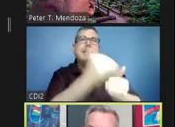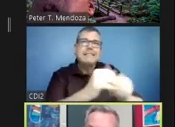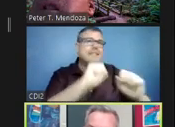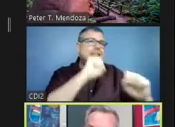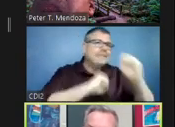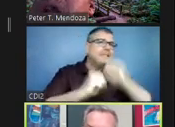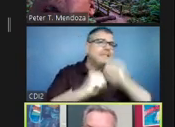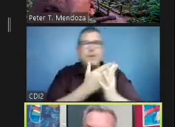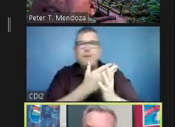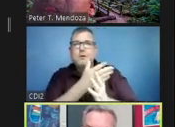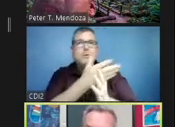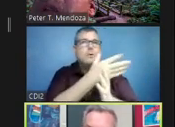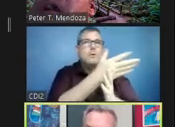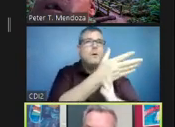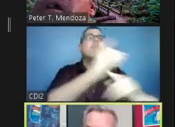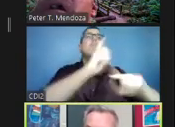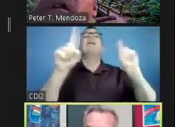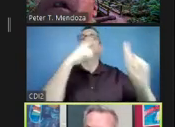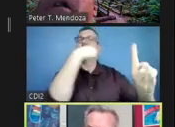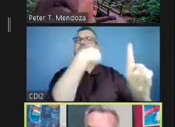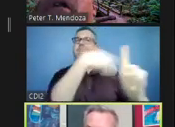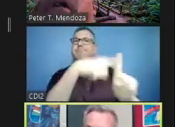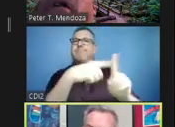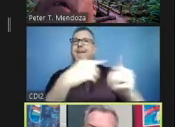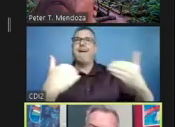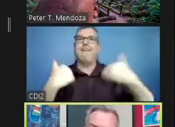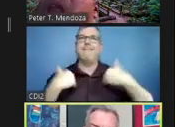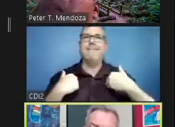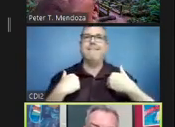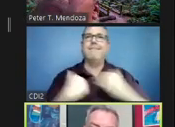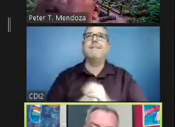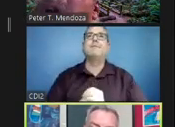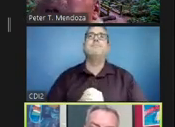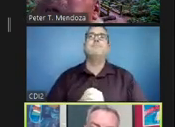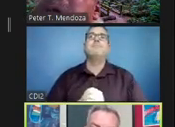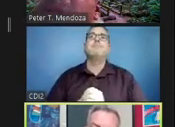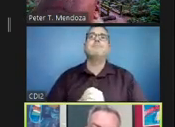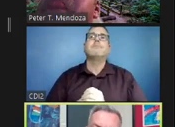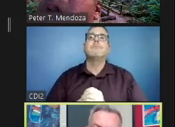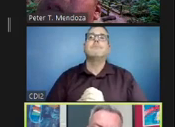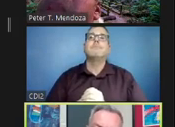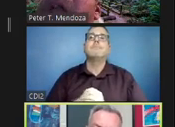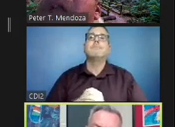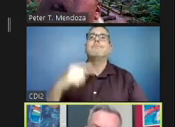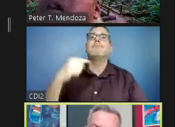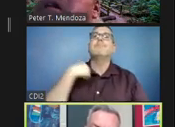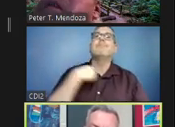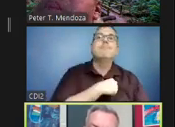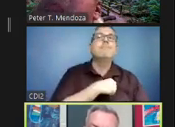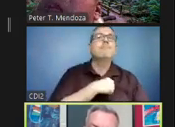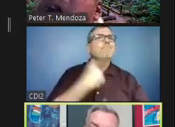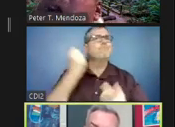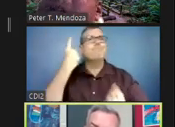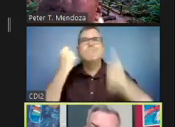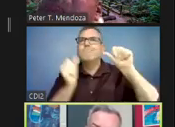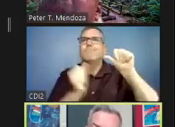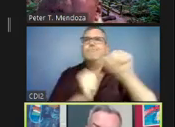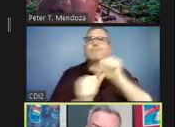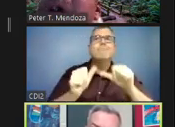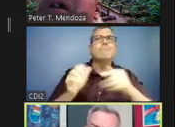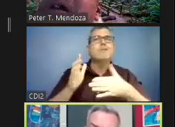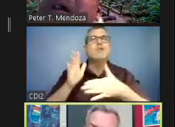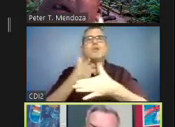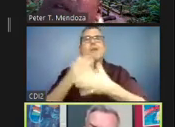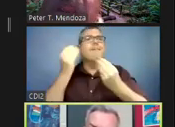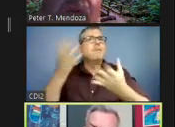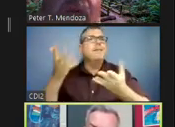a member of. I want to make sure that we have a direct connection with each other here today to share information. Part of that is me sharing with